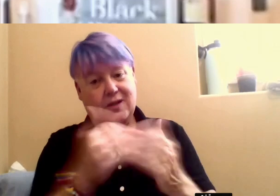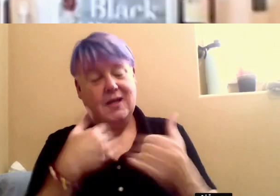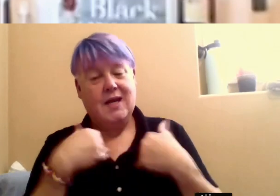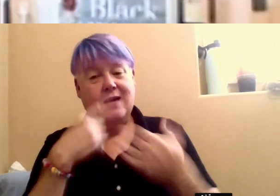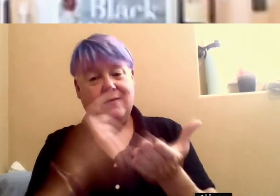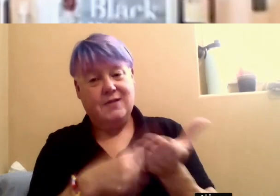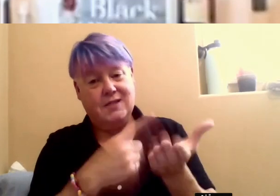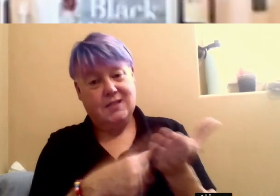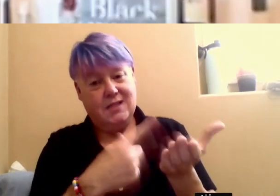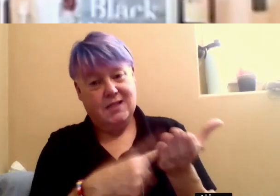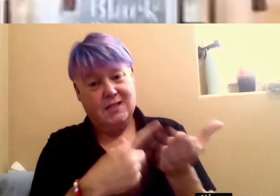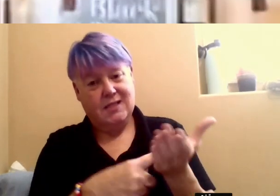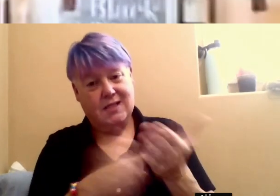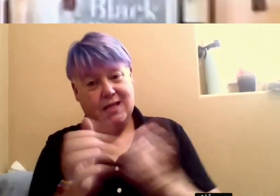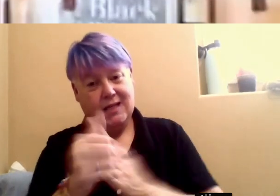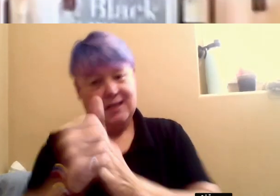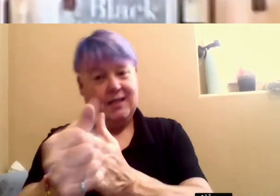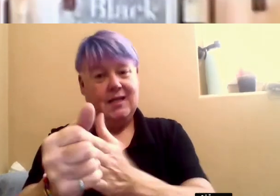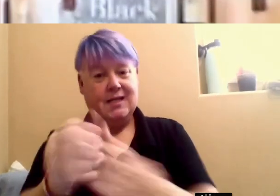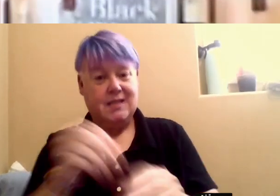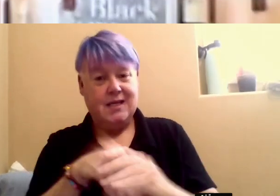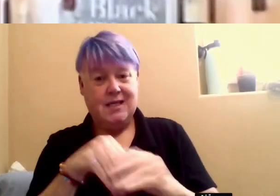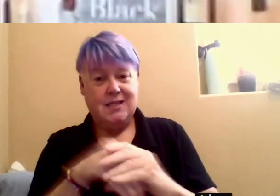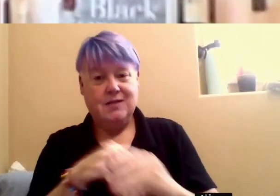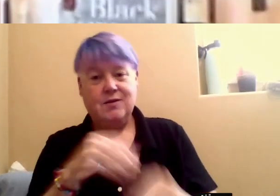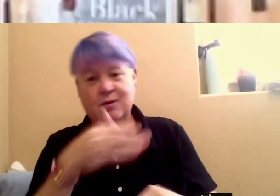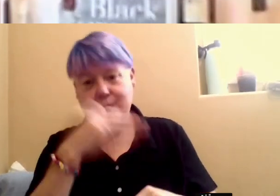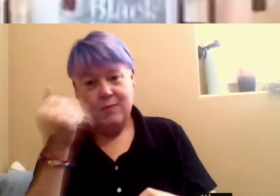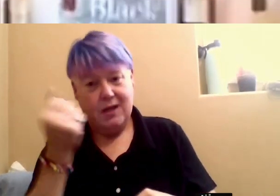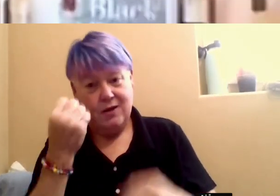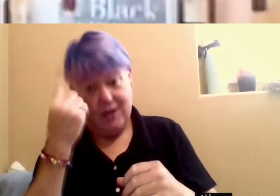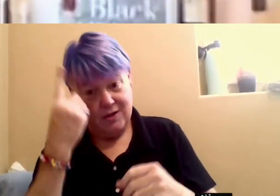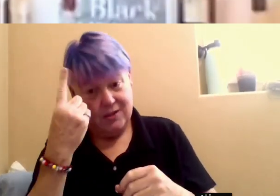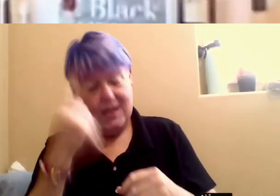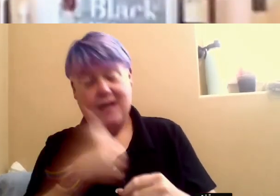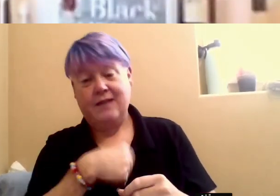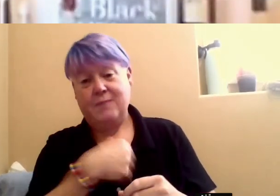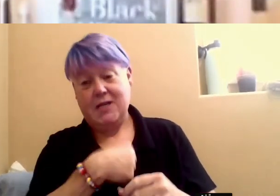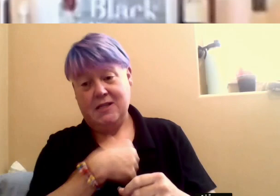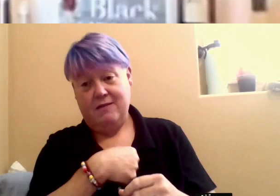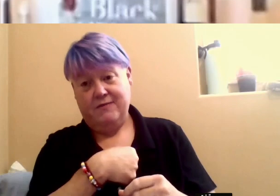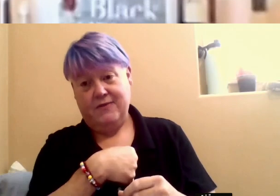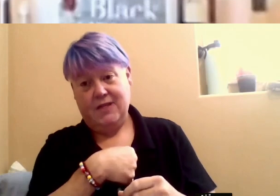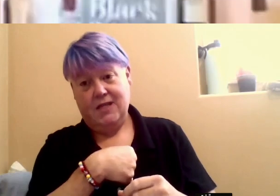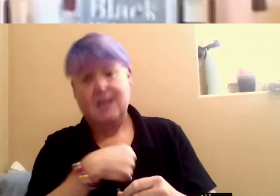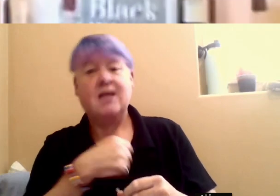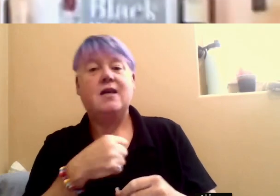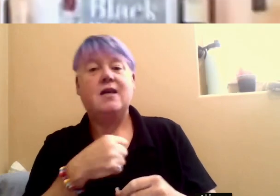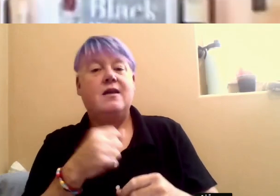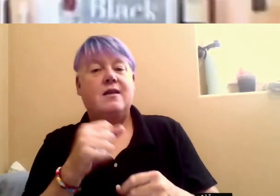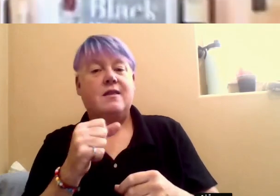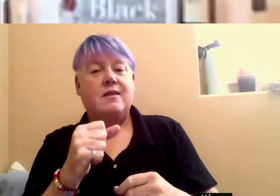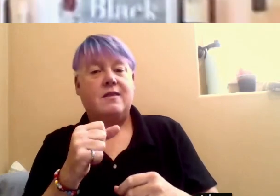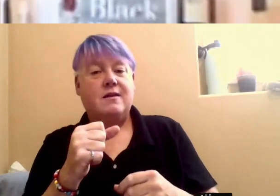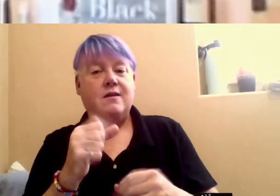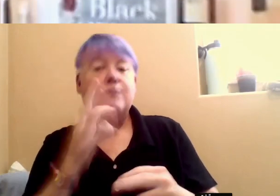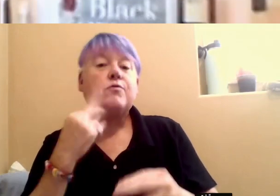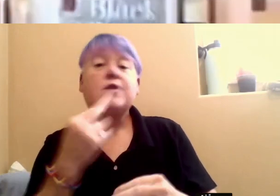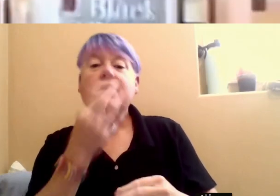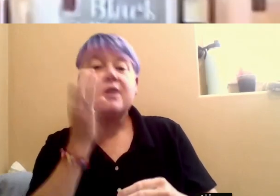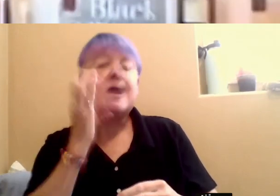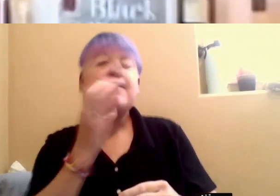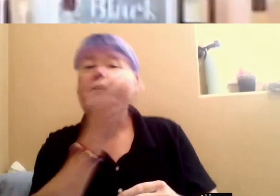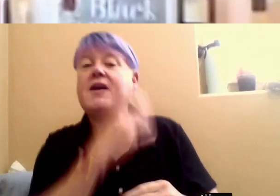that somehow lead us into a better recognition of ourselves. The cafe is a frequent setting for our